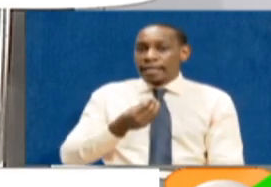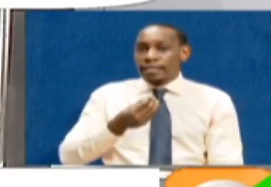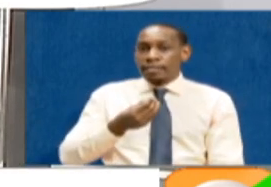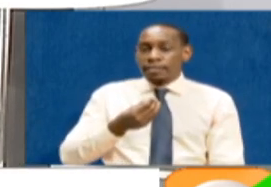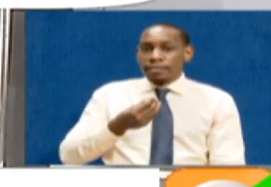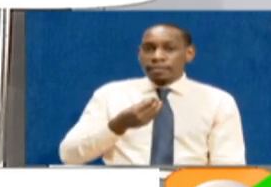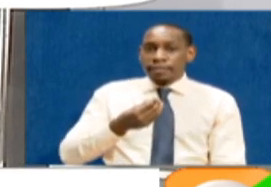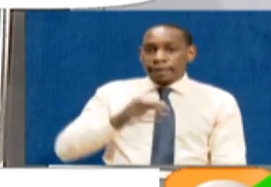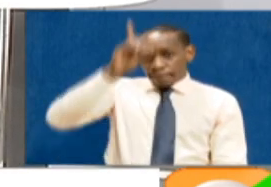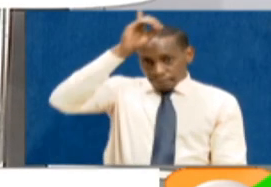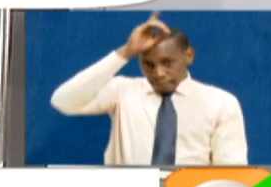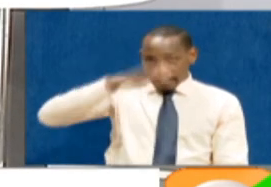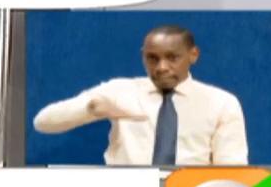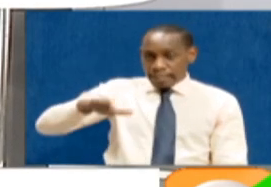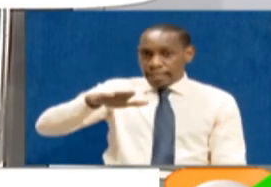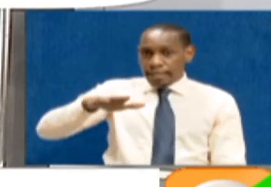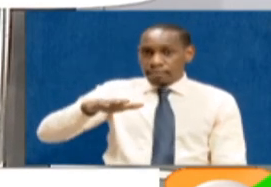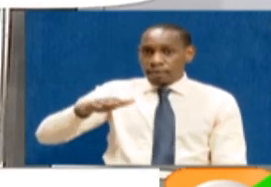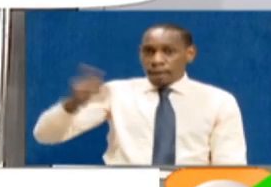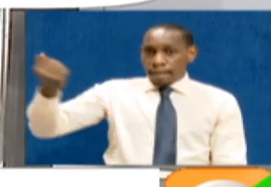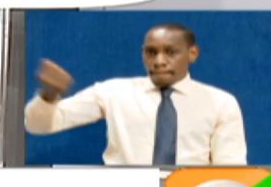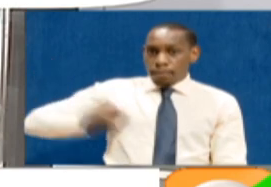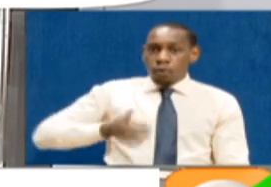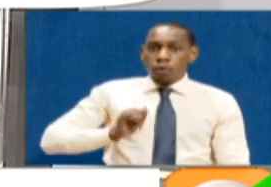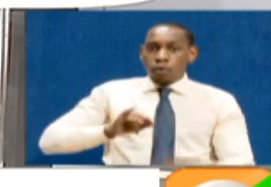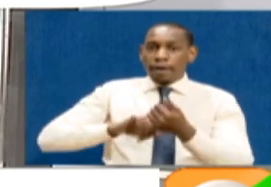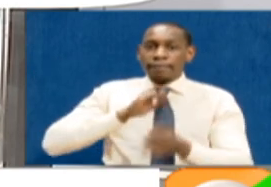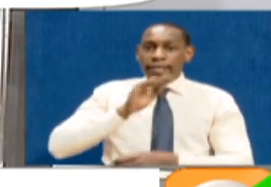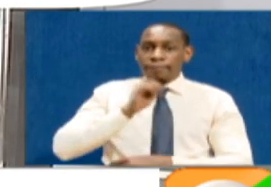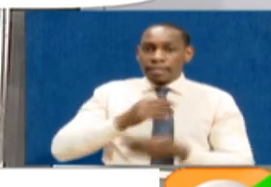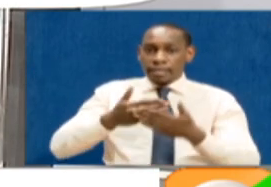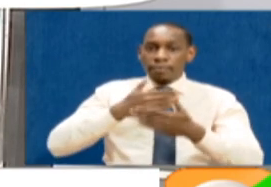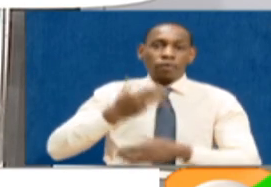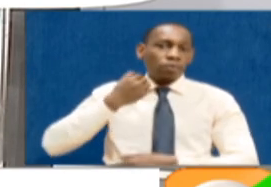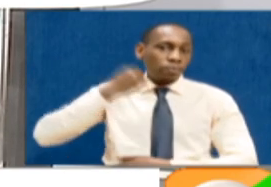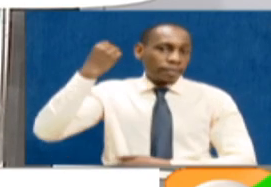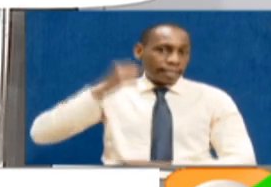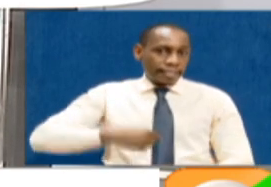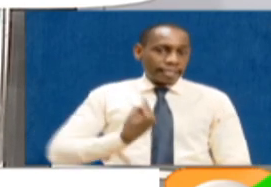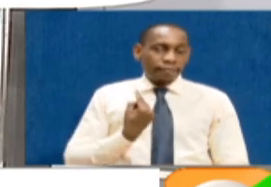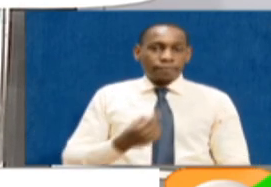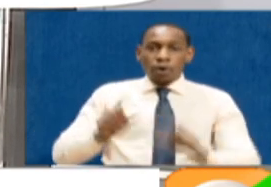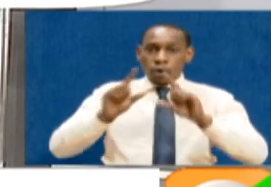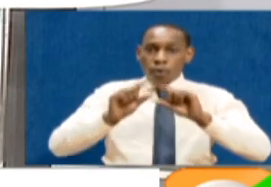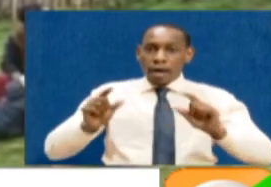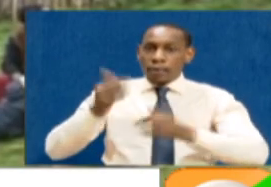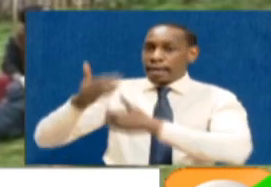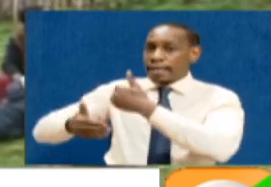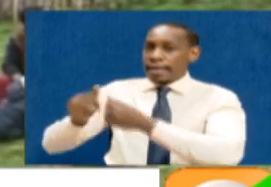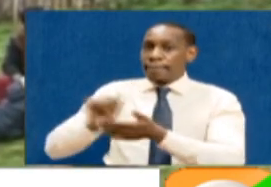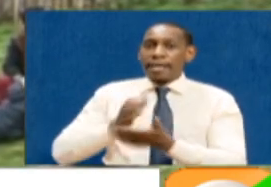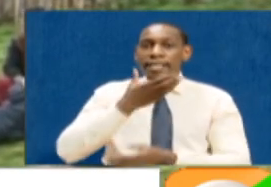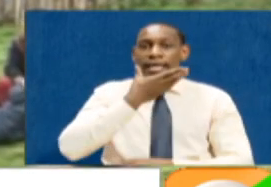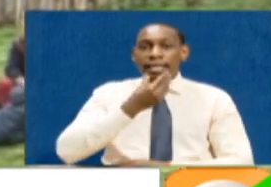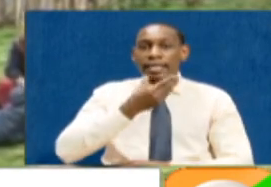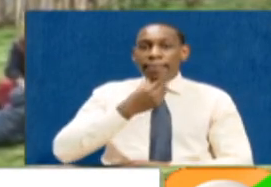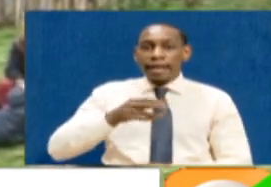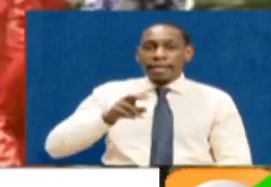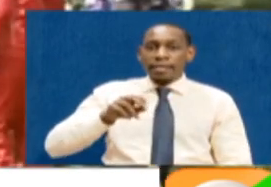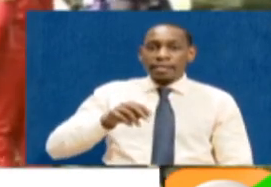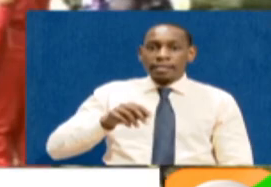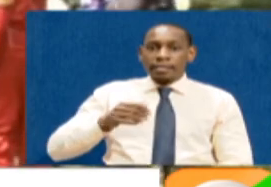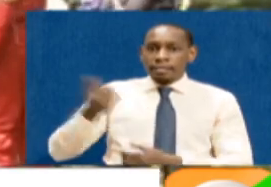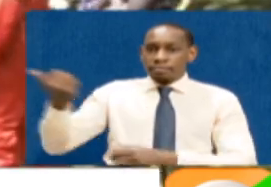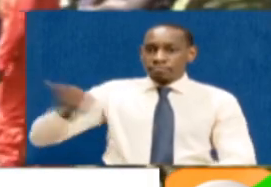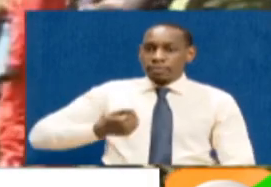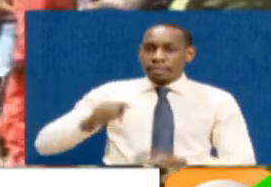which a 40-year-old man at Ex-Ndire village at Shamata stabbed his wife to death before taking his own life. So according to